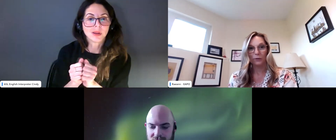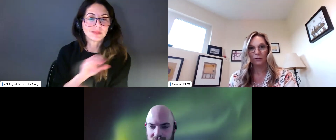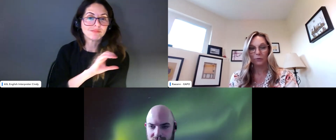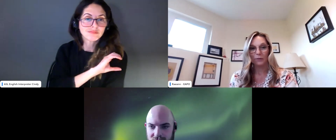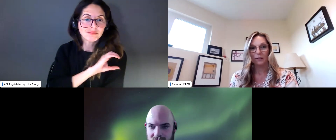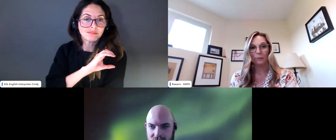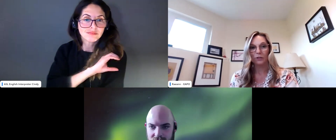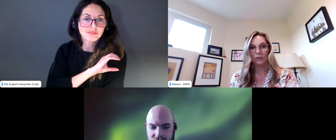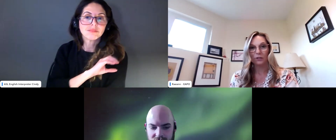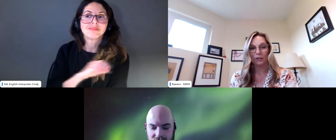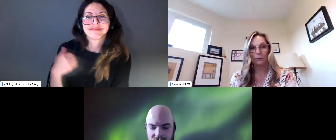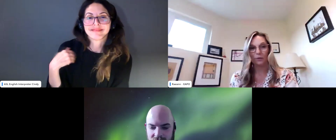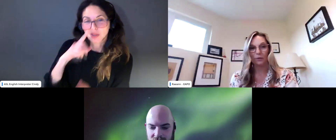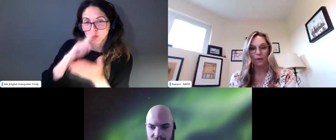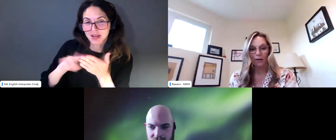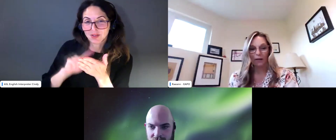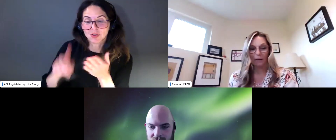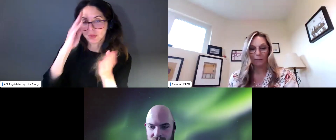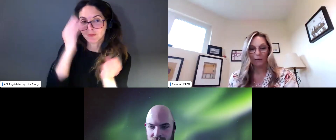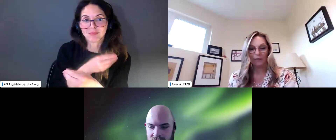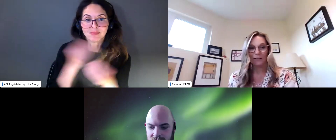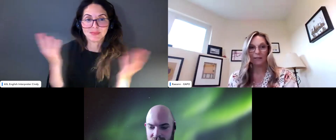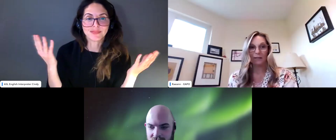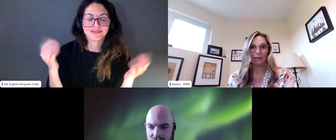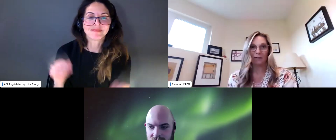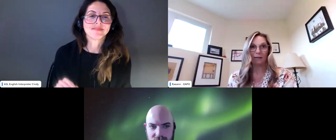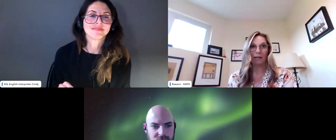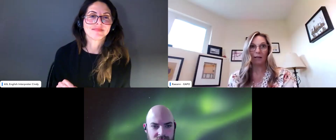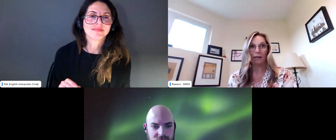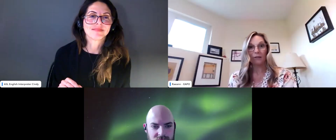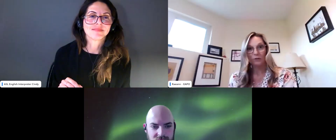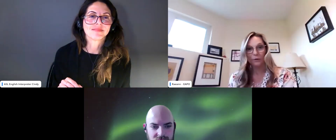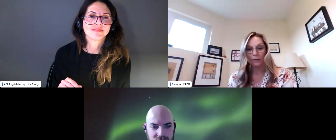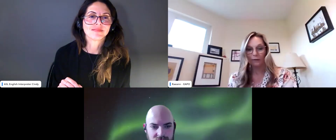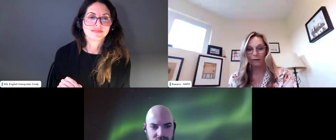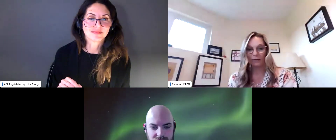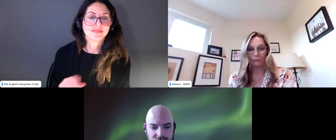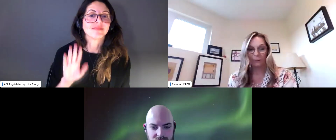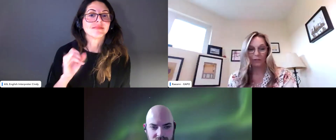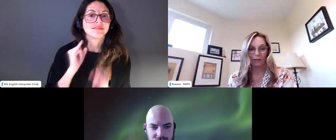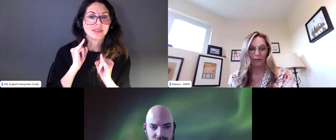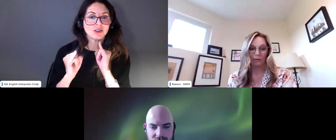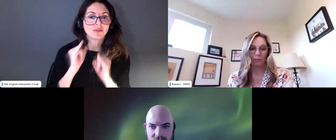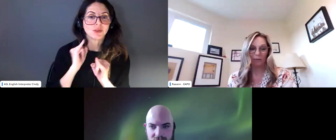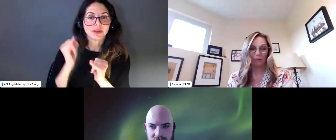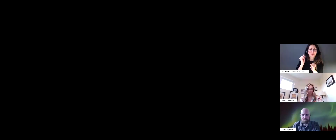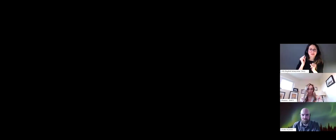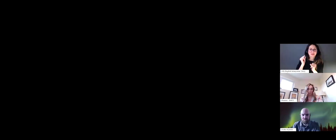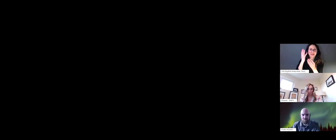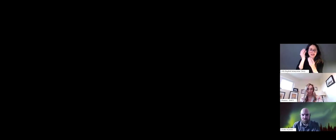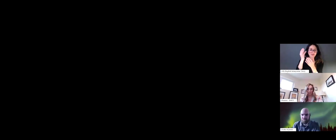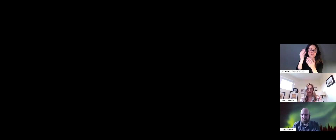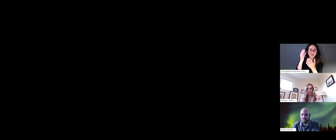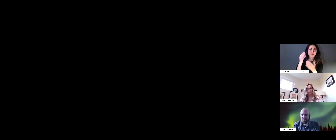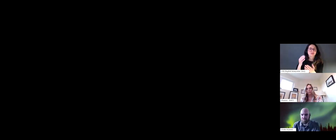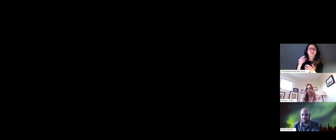in his research recently, which he's going to share with you. In the interviewing information in terms of